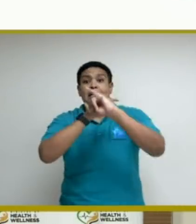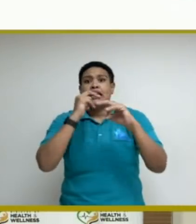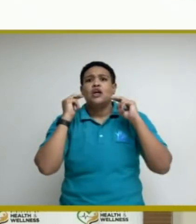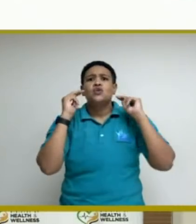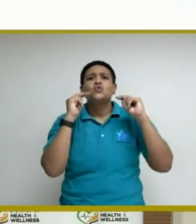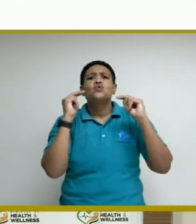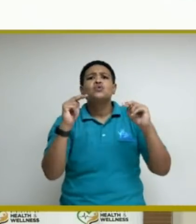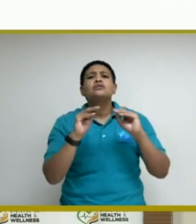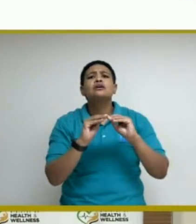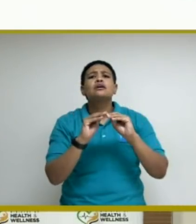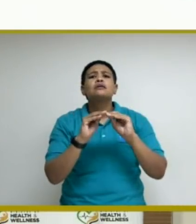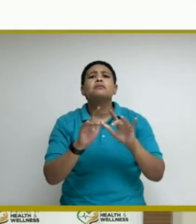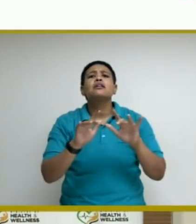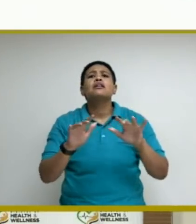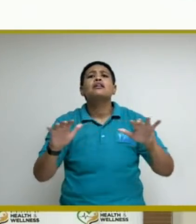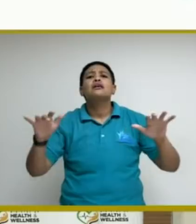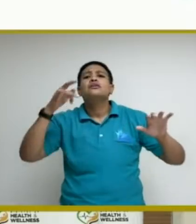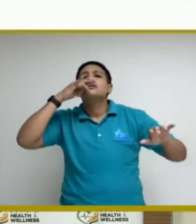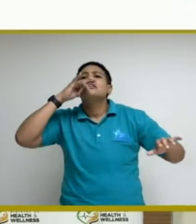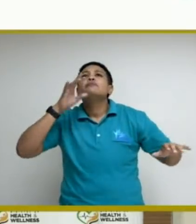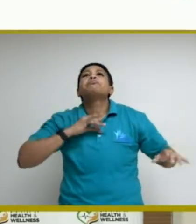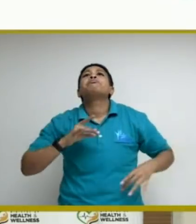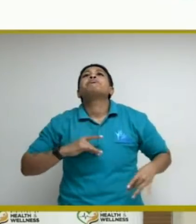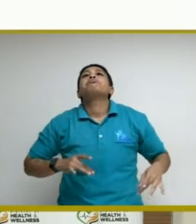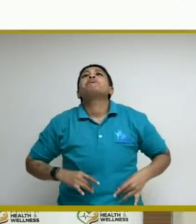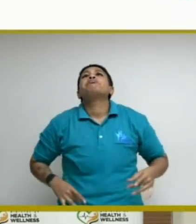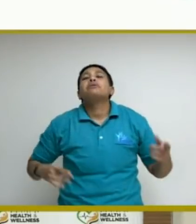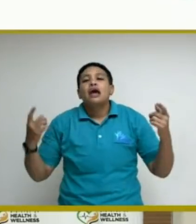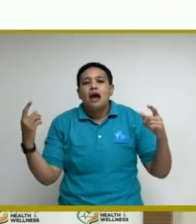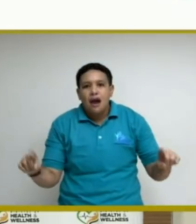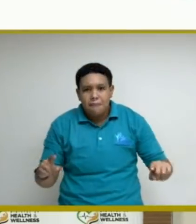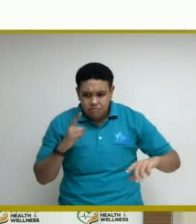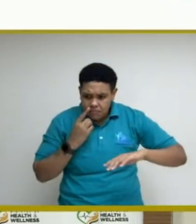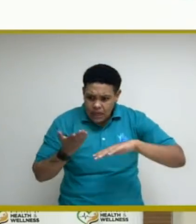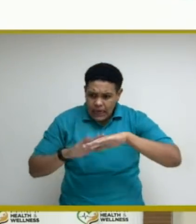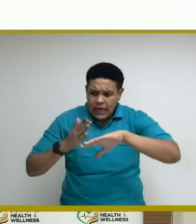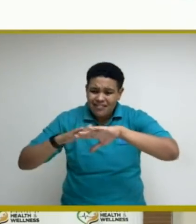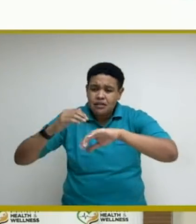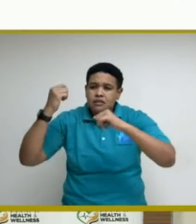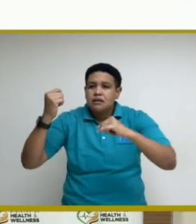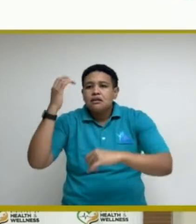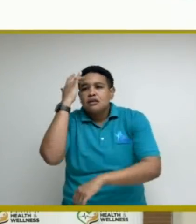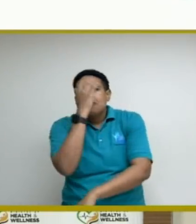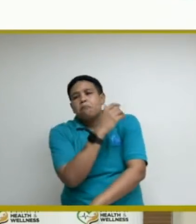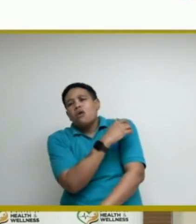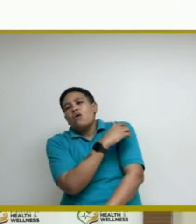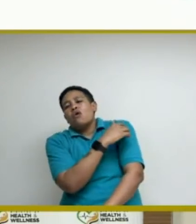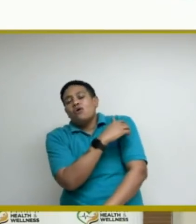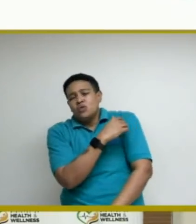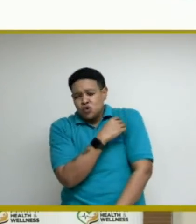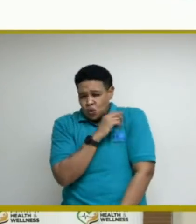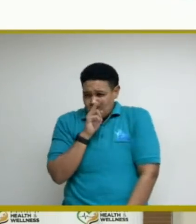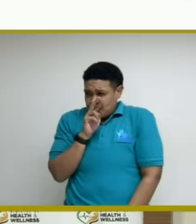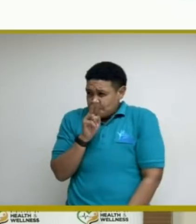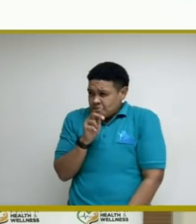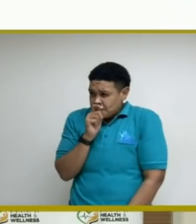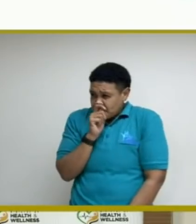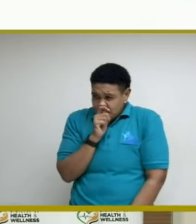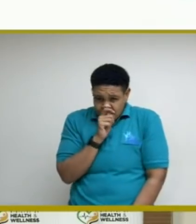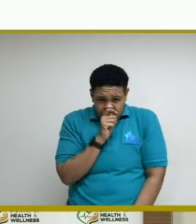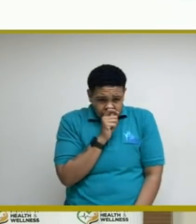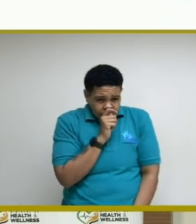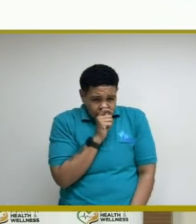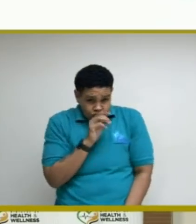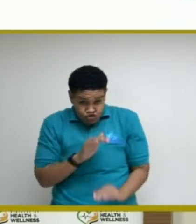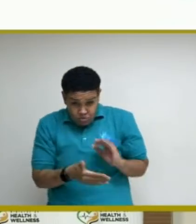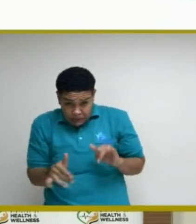increase in the number of cases among children, an increase in the number of severe illnesses. So we are watching this carefully. While we